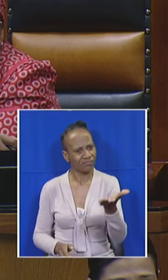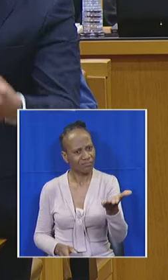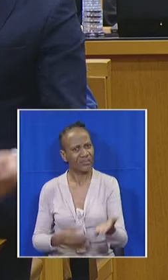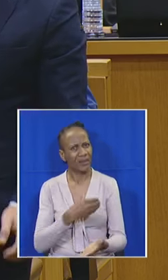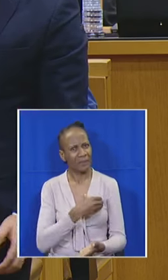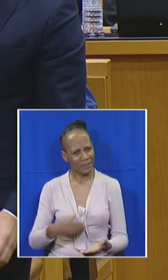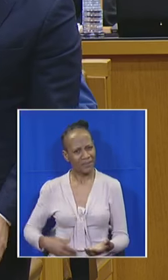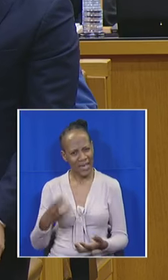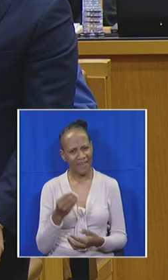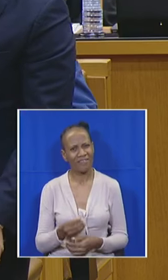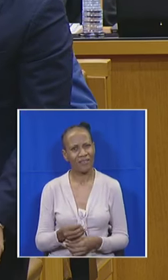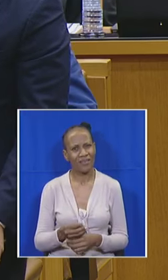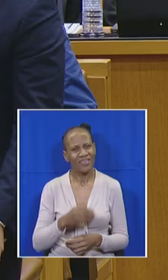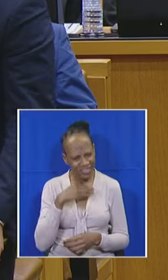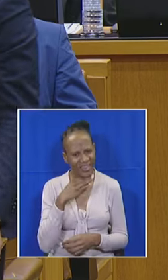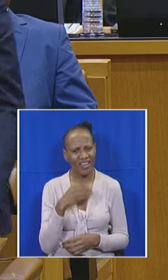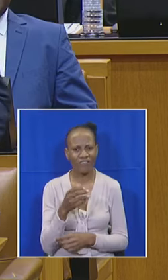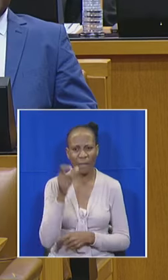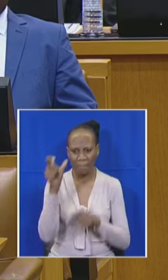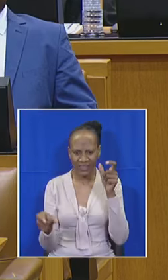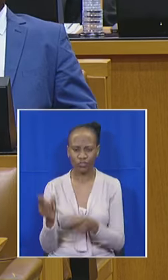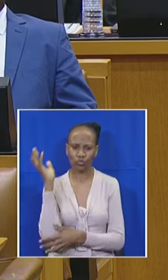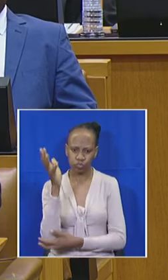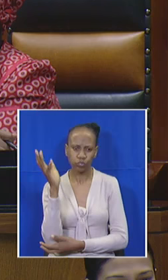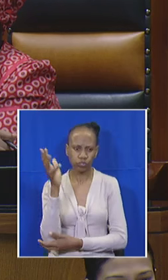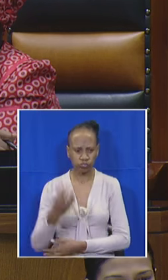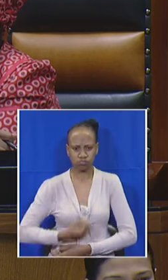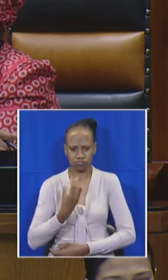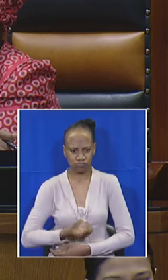mbongis in the House. He doesn't need any in the gallery either.